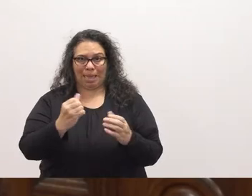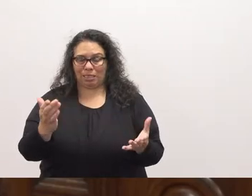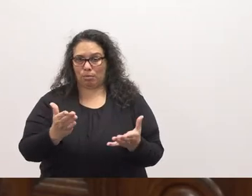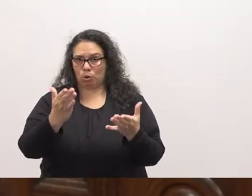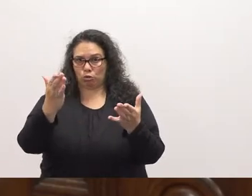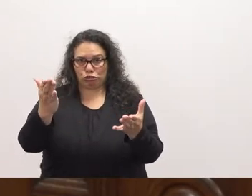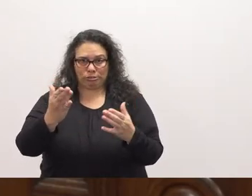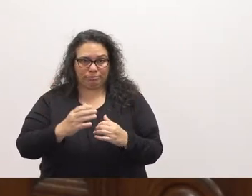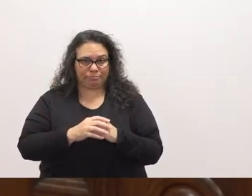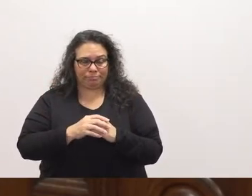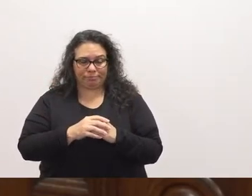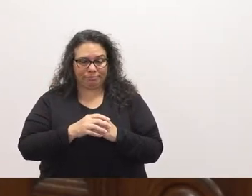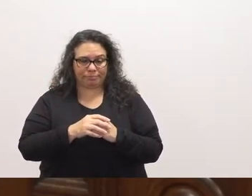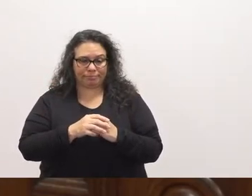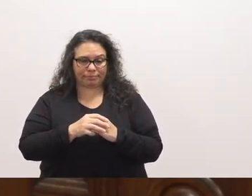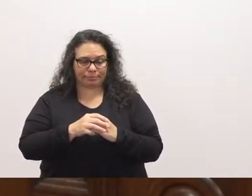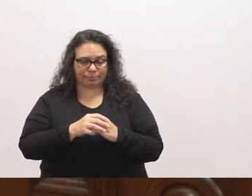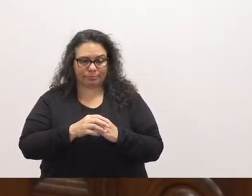but.